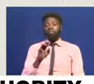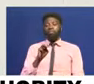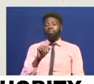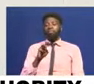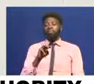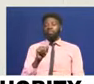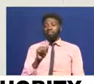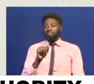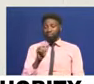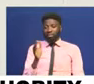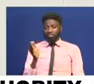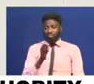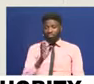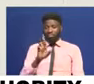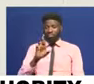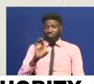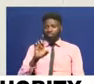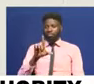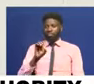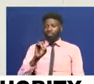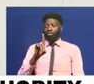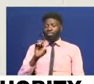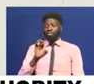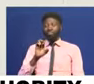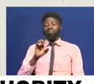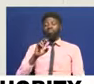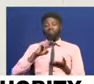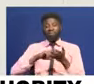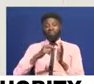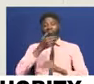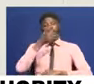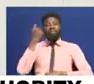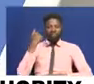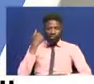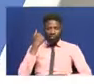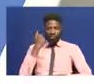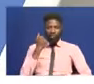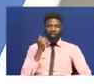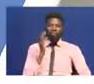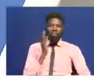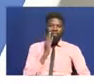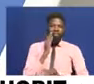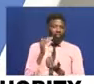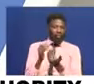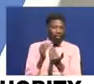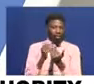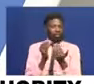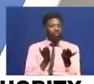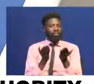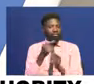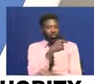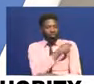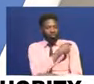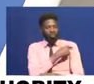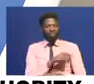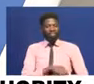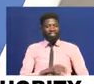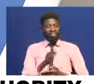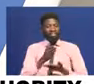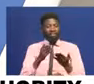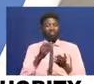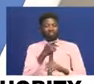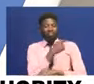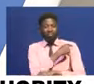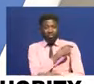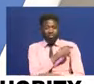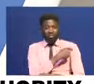that are there, based on the previous observations in terms of shortcomings, for example, in terms of enhancing the number of visits that expectant mothers were entitled to, in terms of